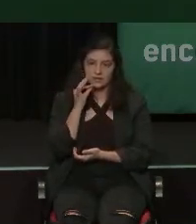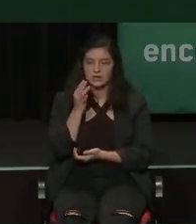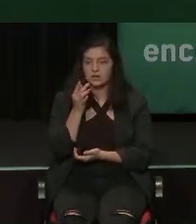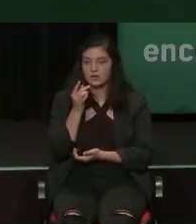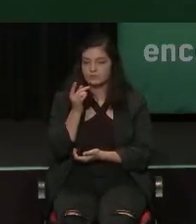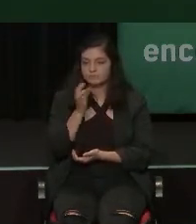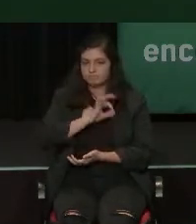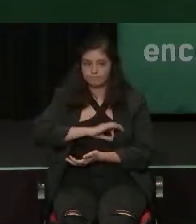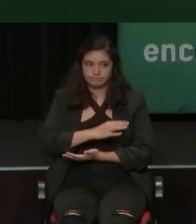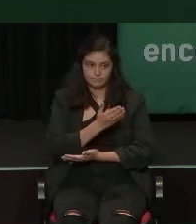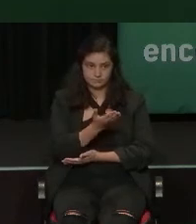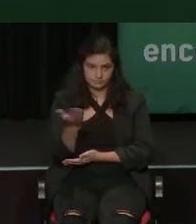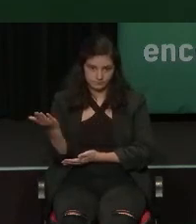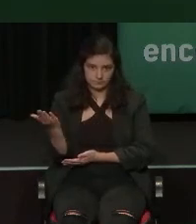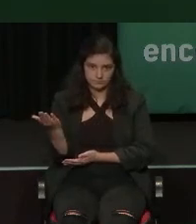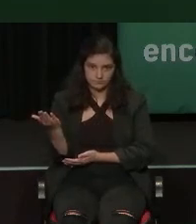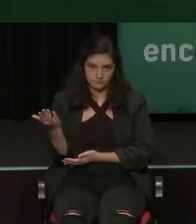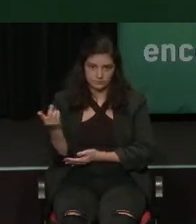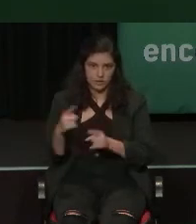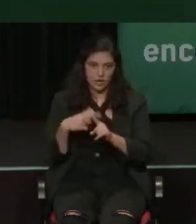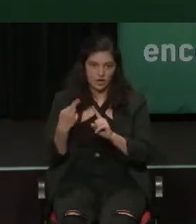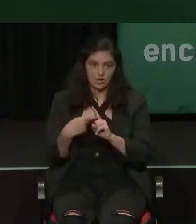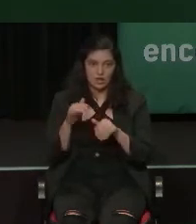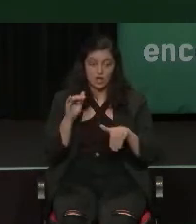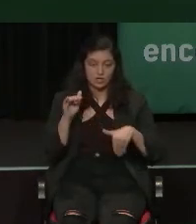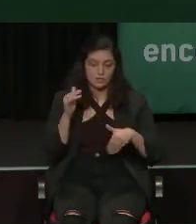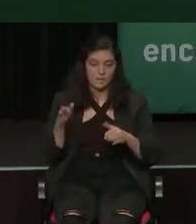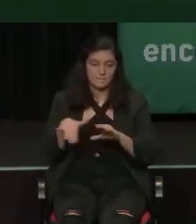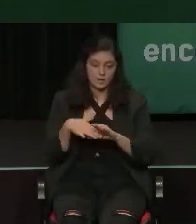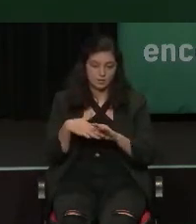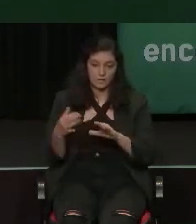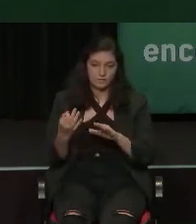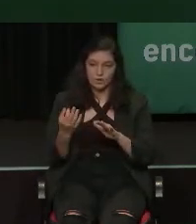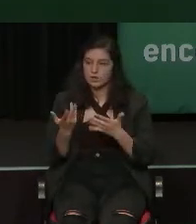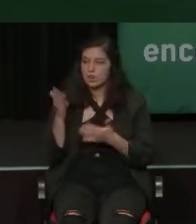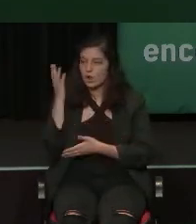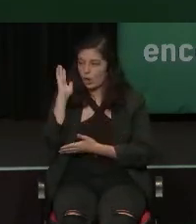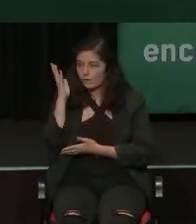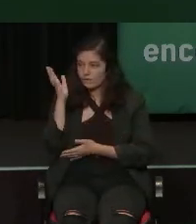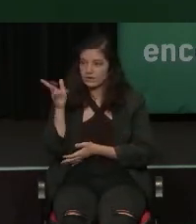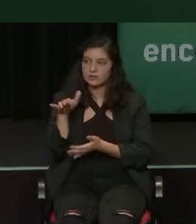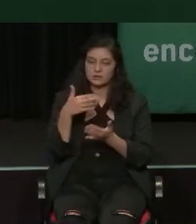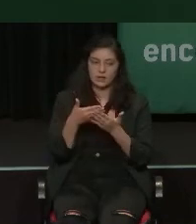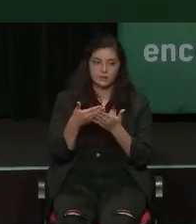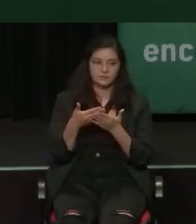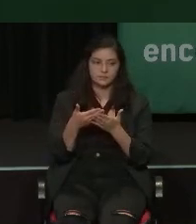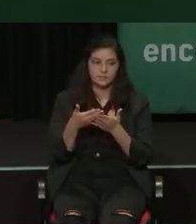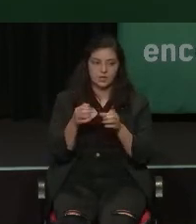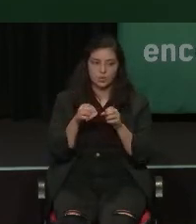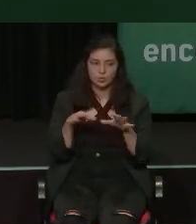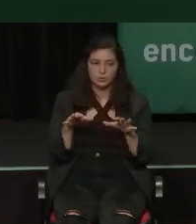gentlemen, this year, Egypt has participated in the conference with a wide range of its